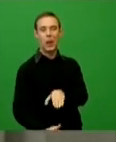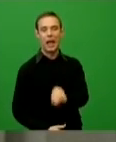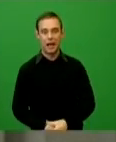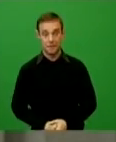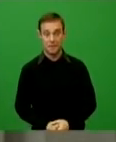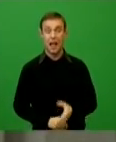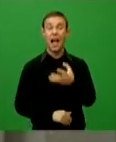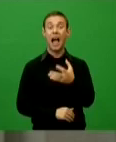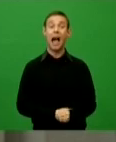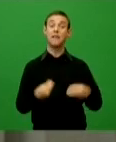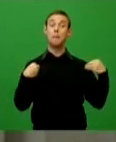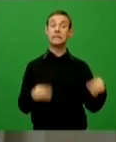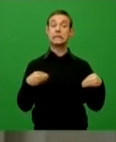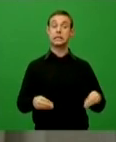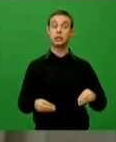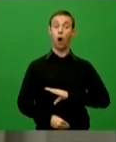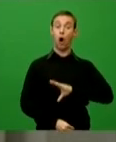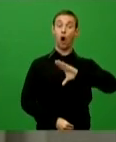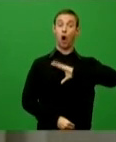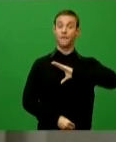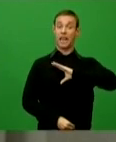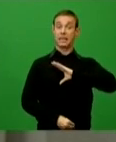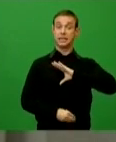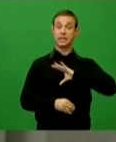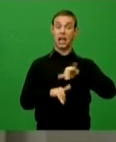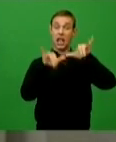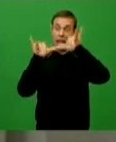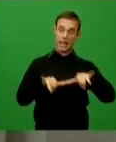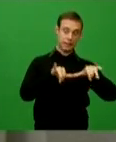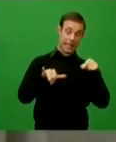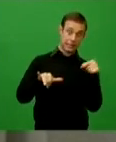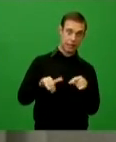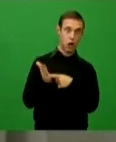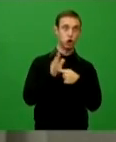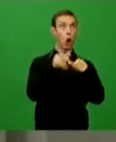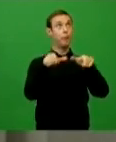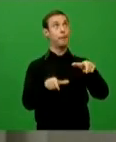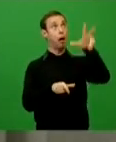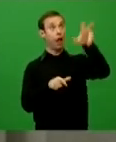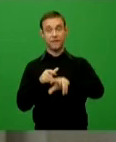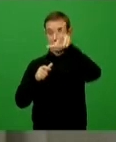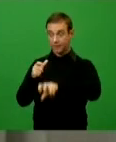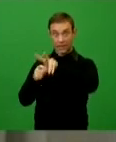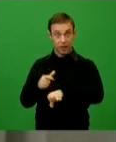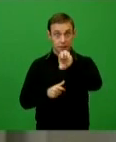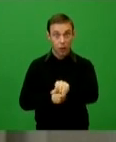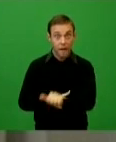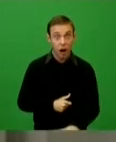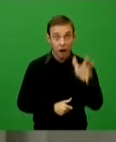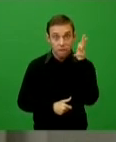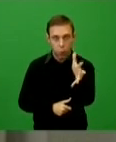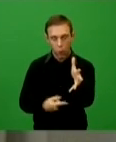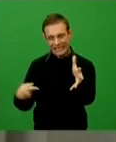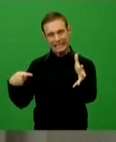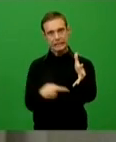Business Confidence Index, which increased marginally in the first quarter of 2017, but at 40 index